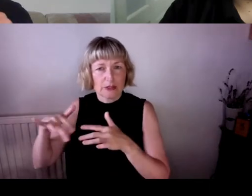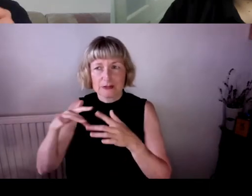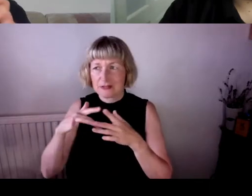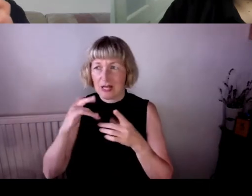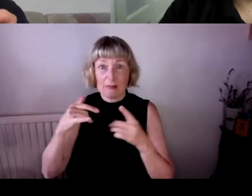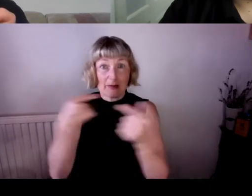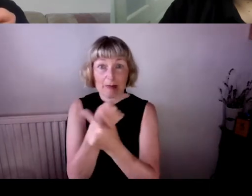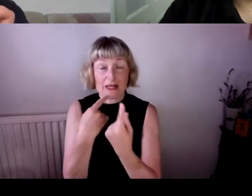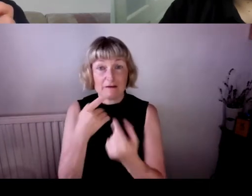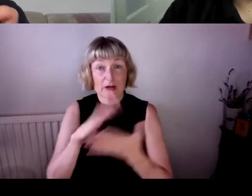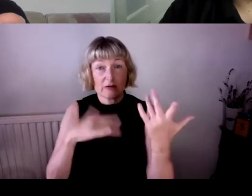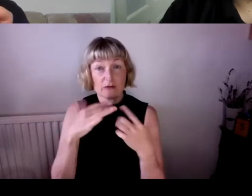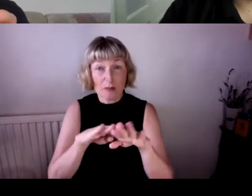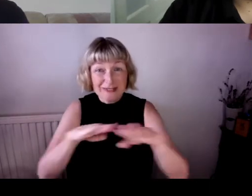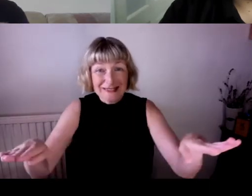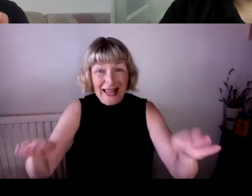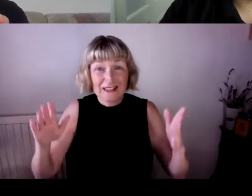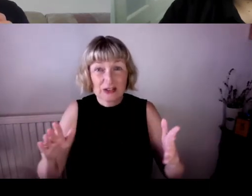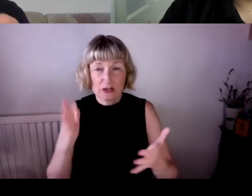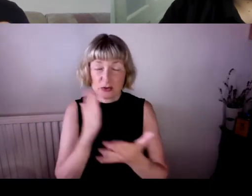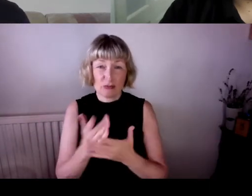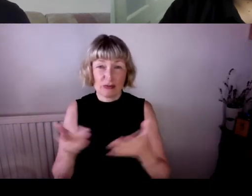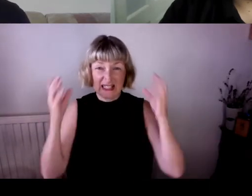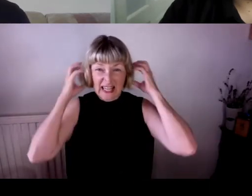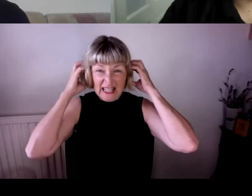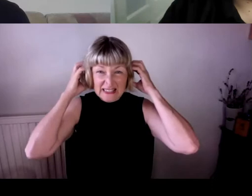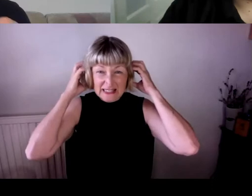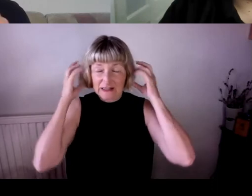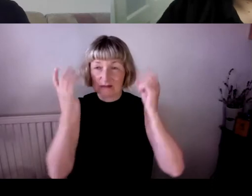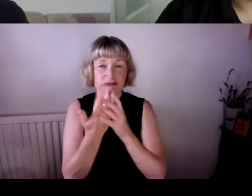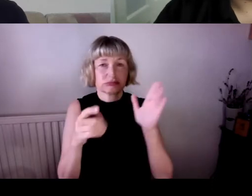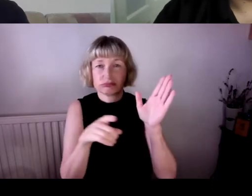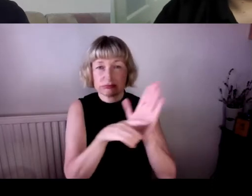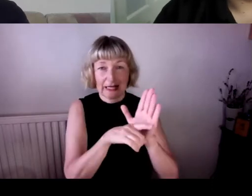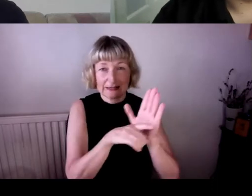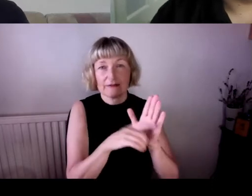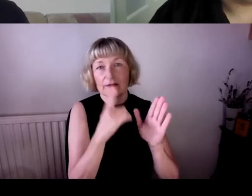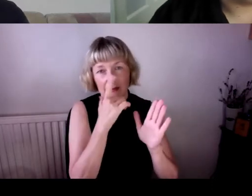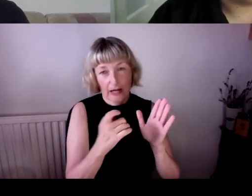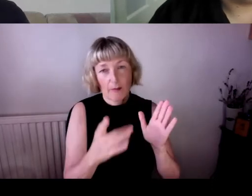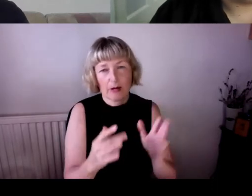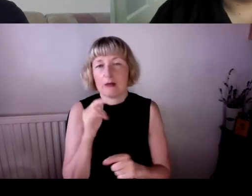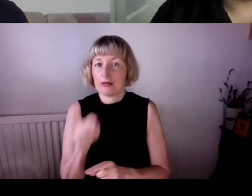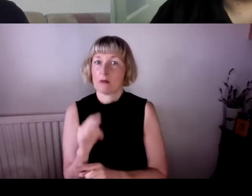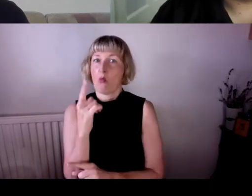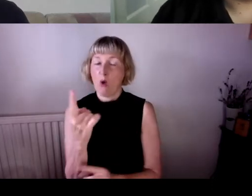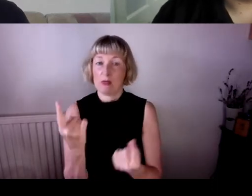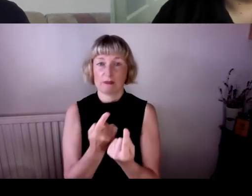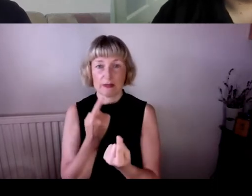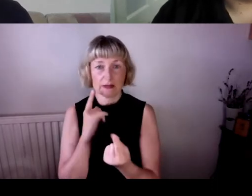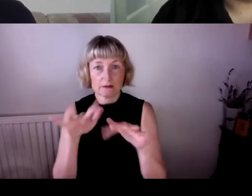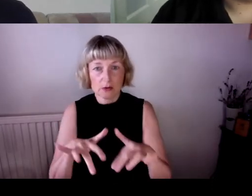So these headsets, they really have their disadvantages. And it's the one thing that people say is